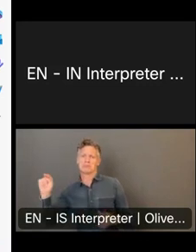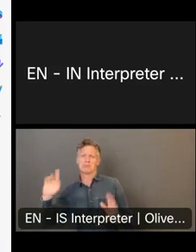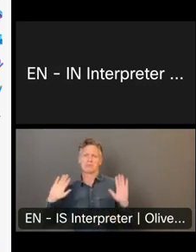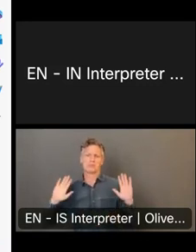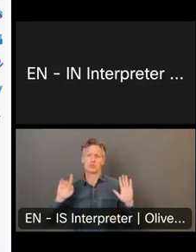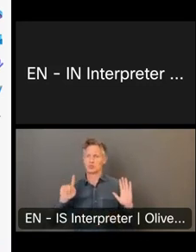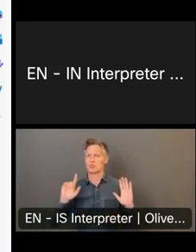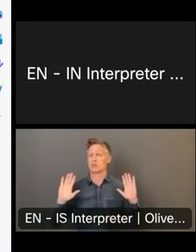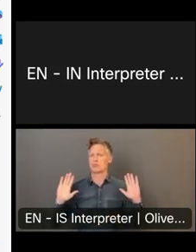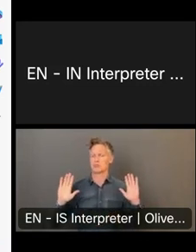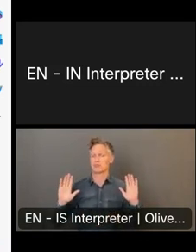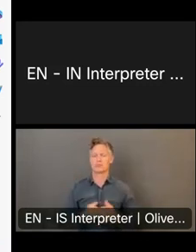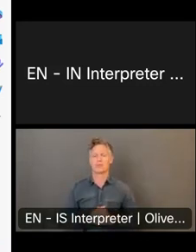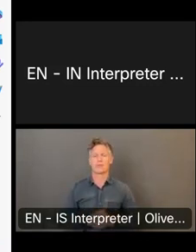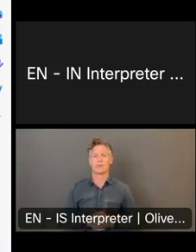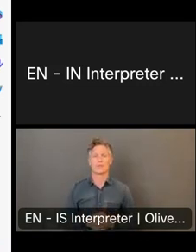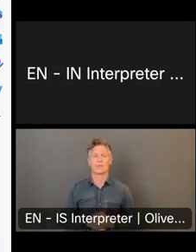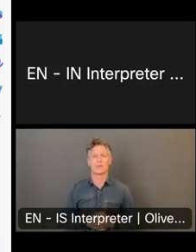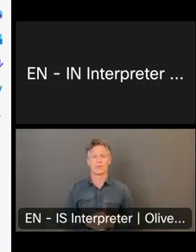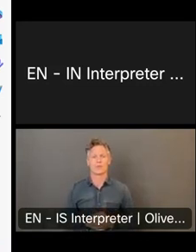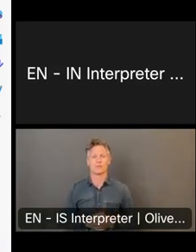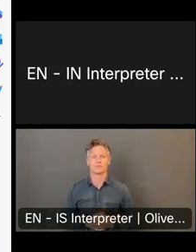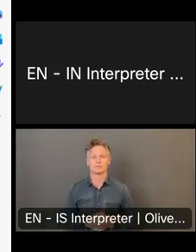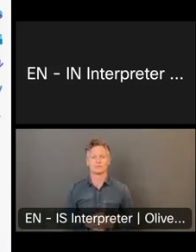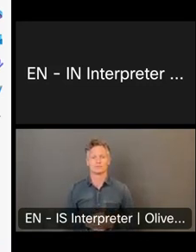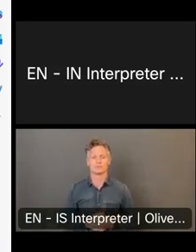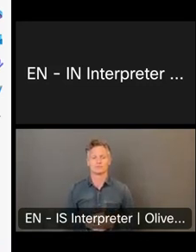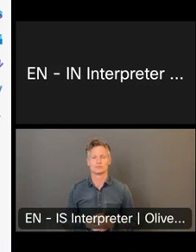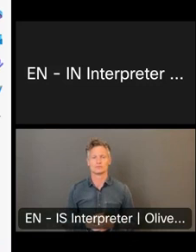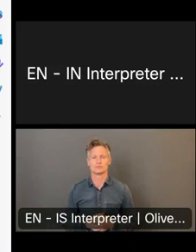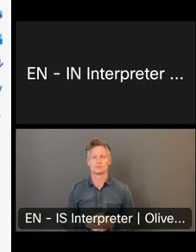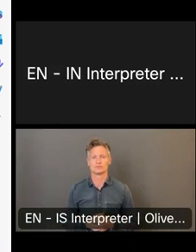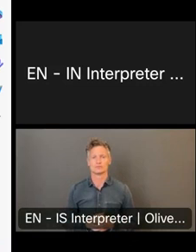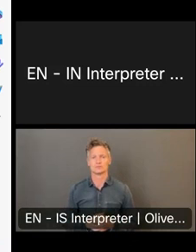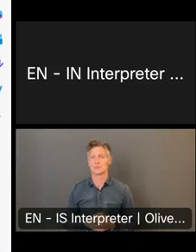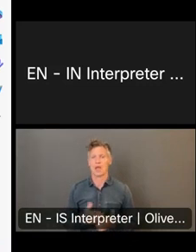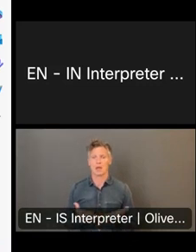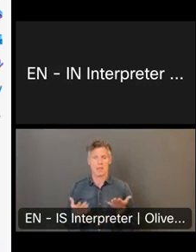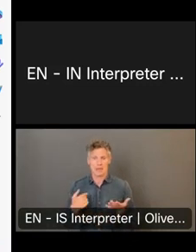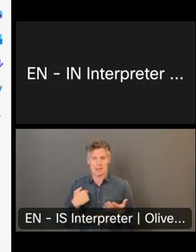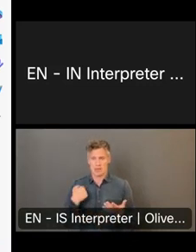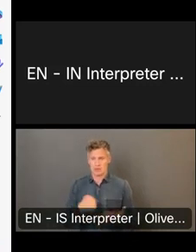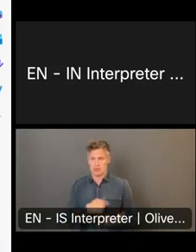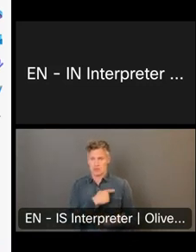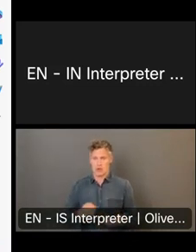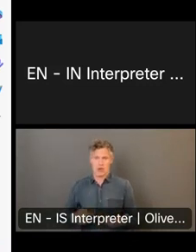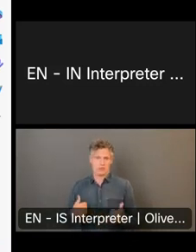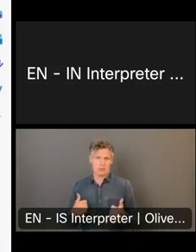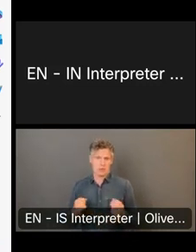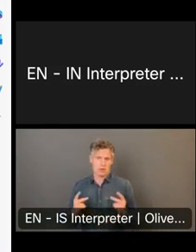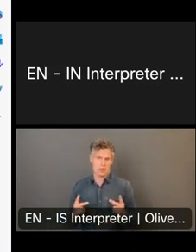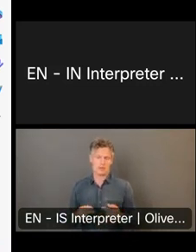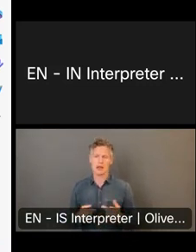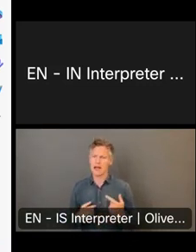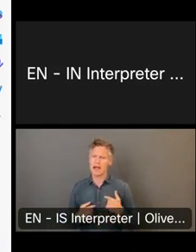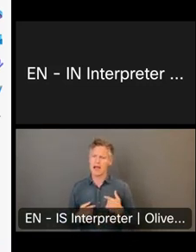I disagree with. I probably do make them, and I'm wrong. I would like to understand that. One is the idea